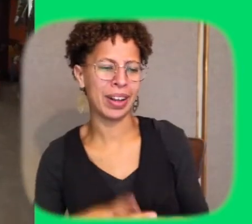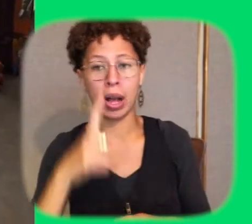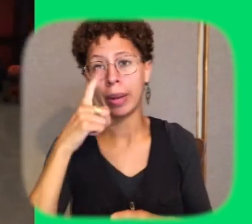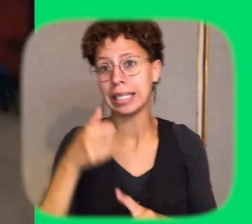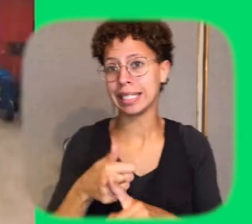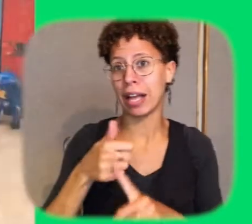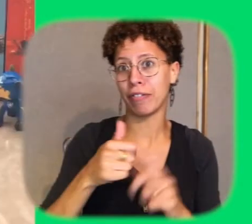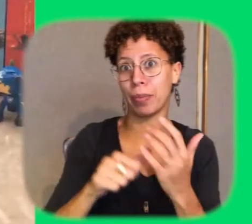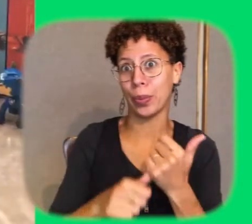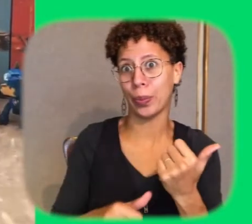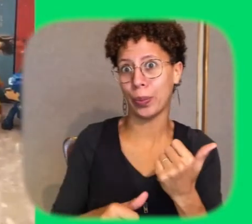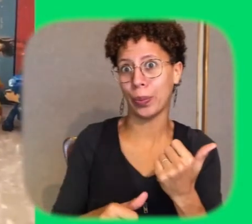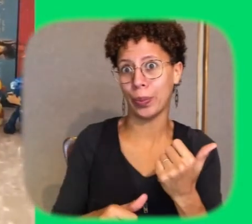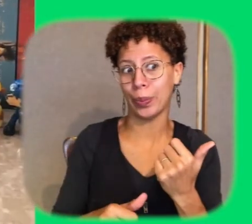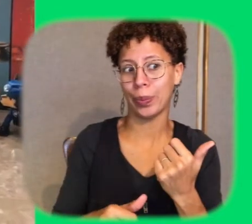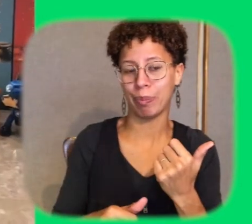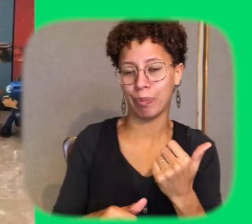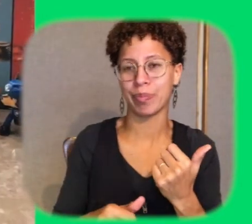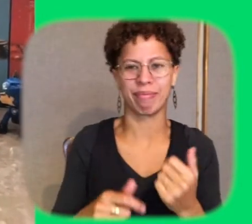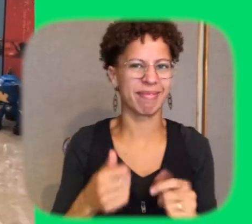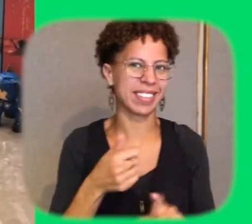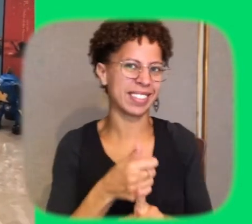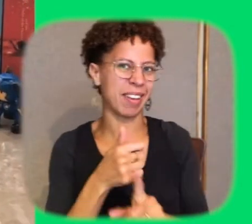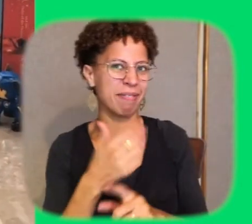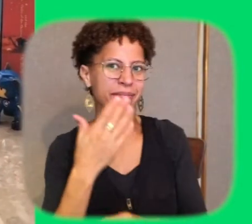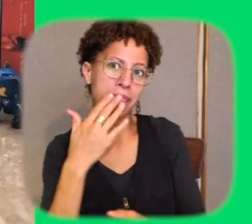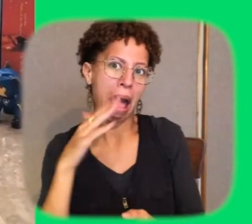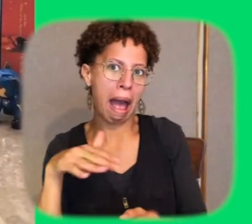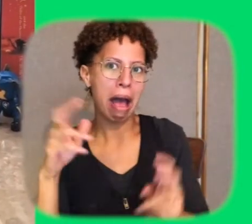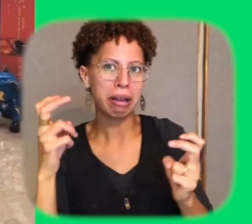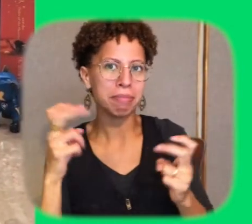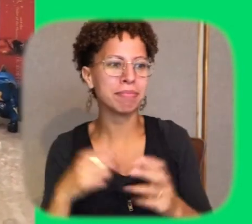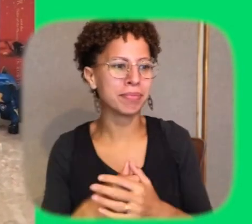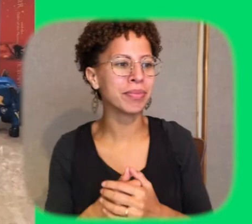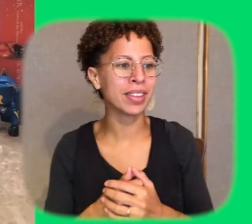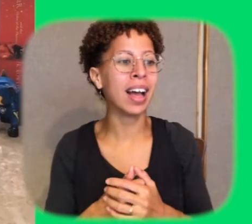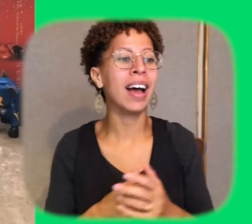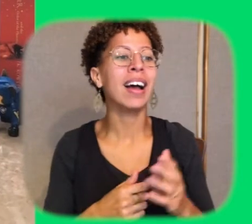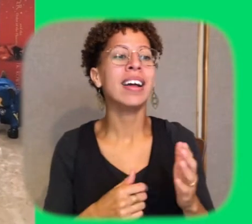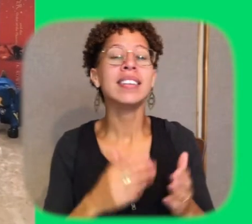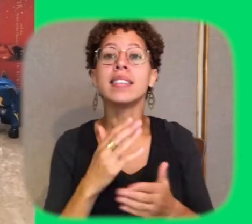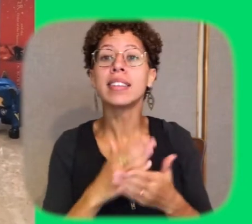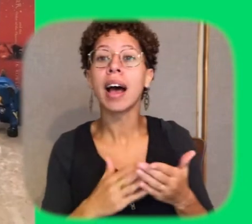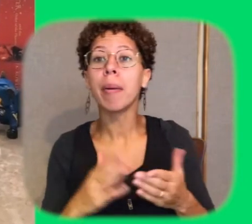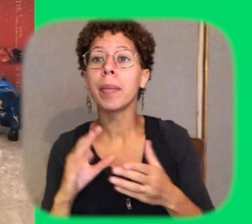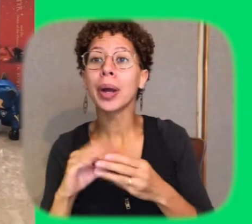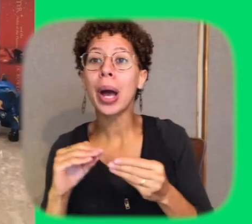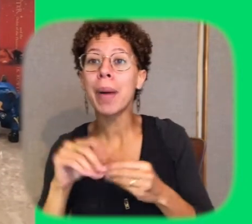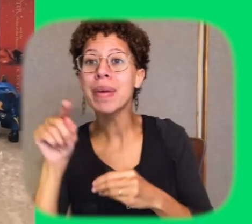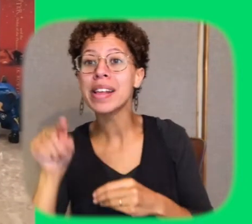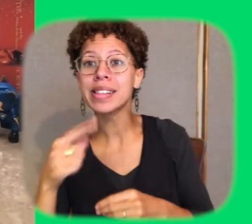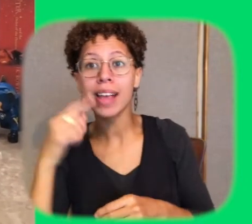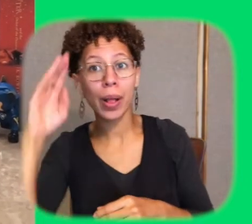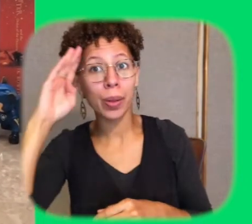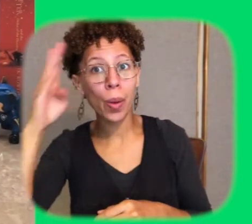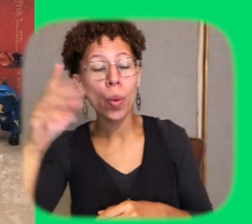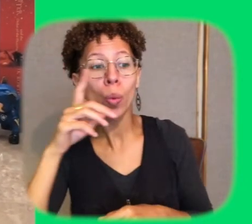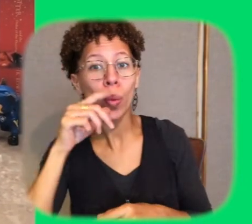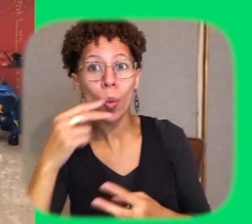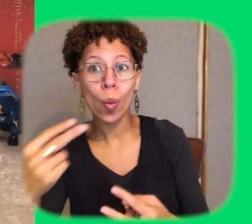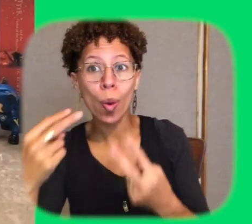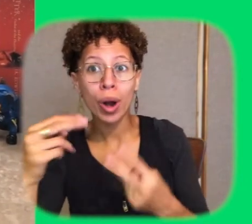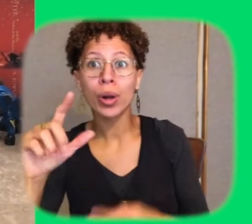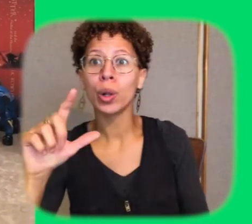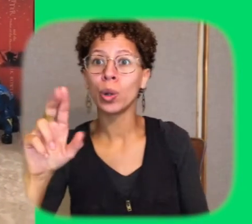a villain. We have some hellos. Guess who's watching? Your cousin Lucy and Edward and Elisa and